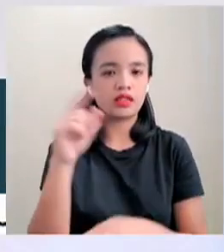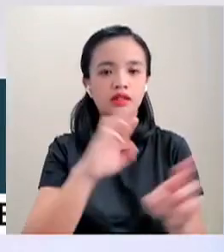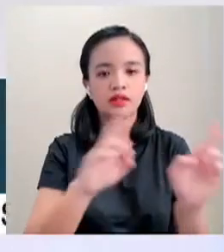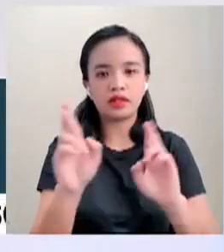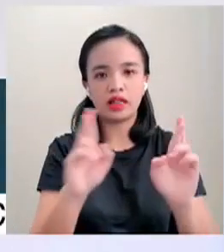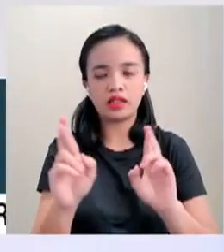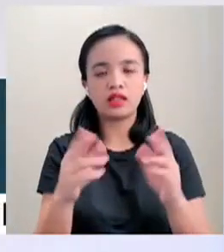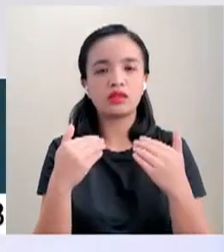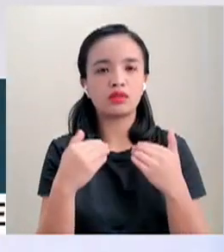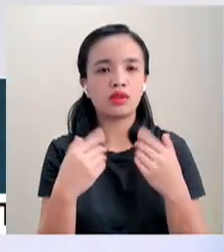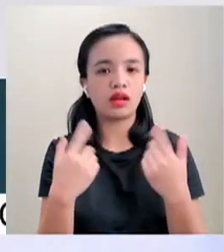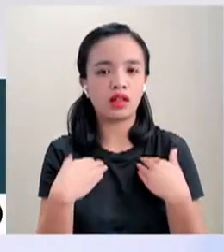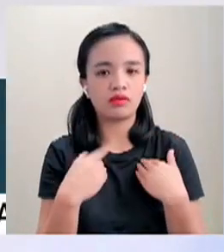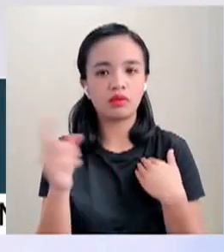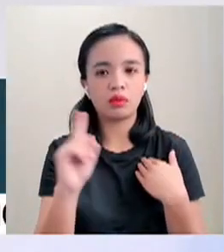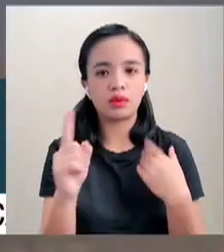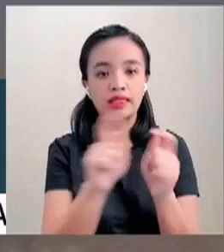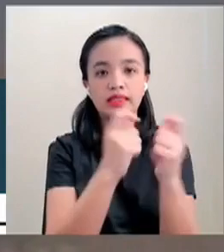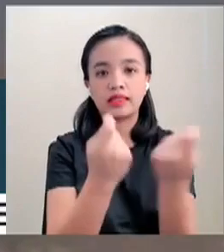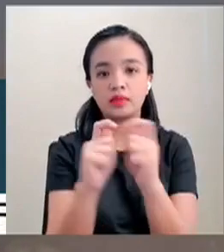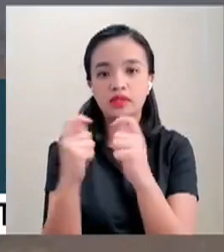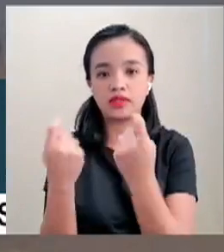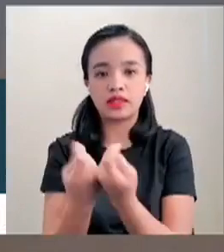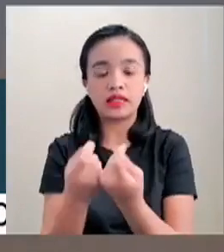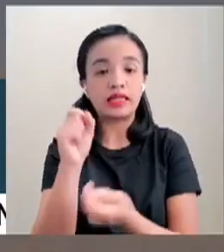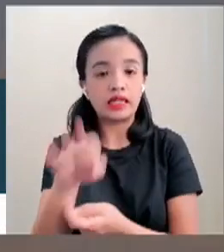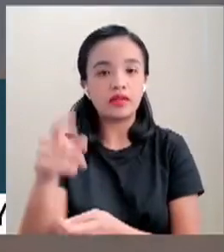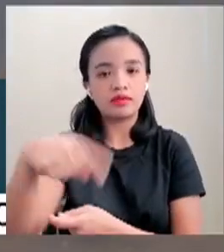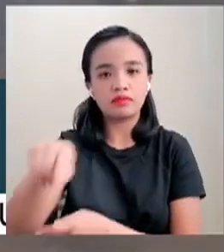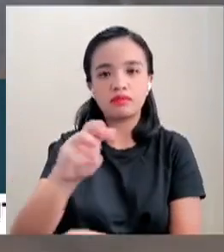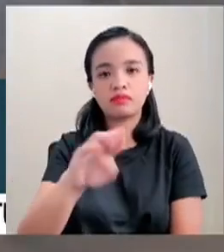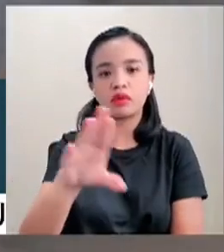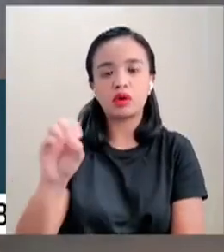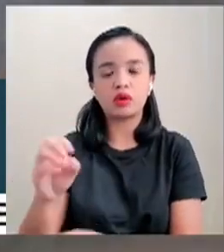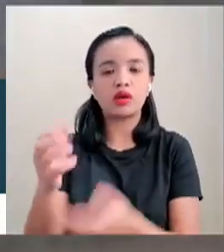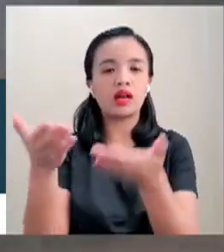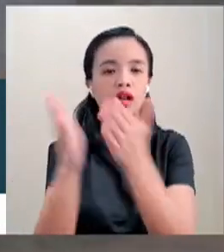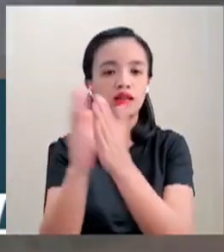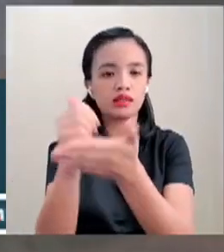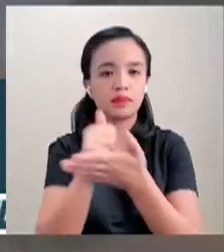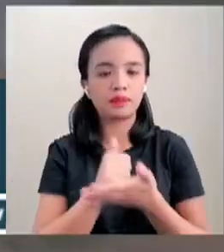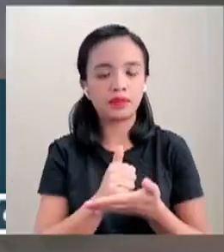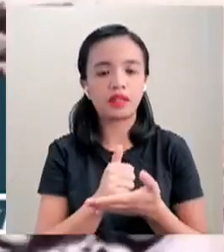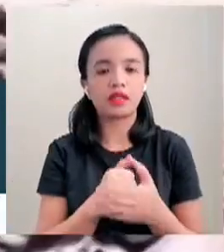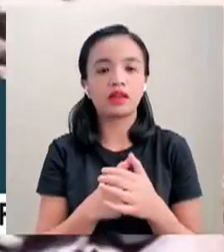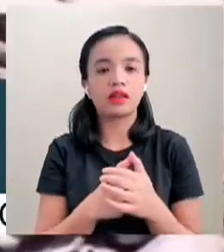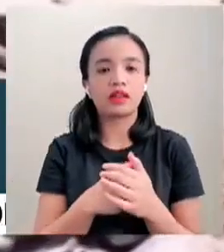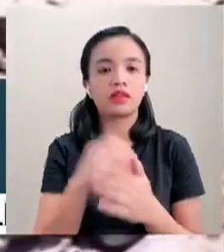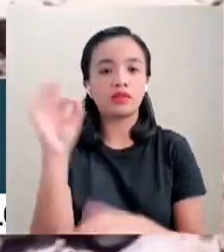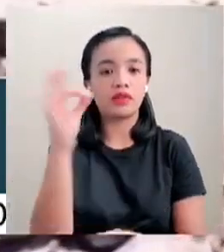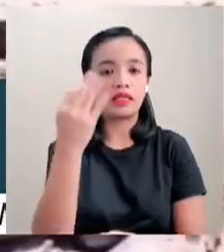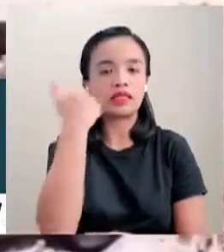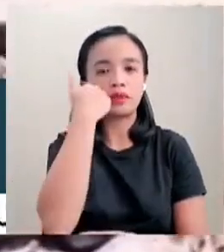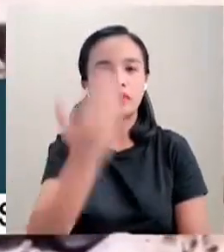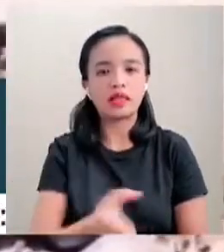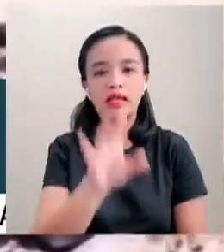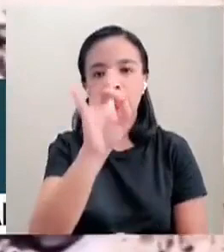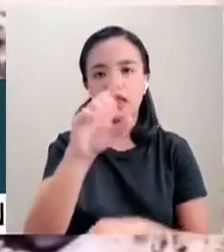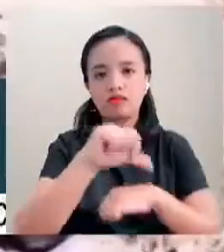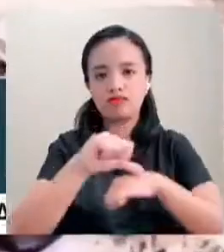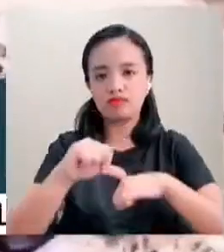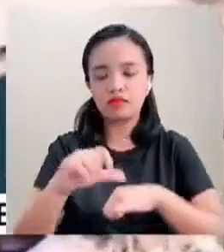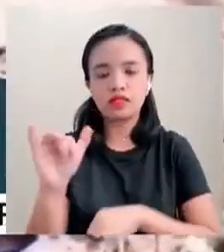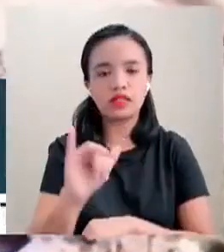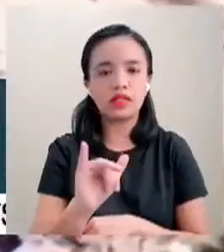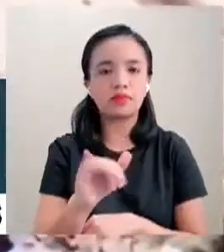Morocco if and when the kingdom asks for it. A French citizen died in the tremor while 8 others were hurt. Turkey also on